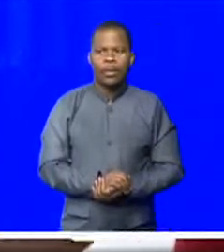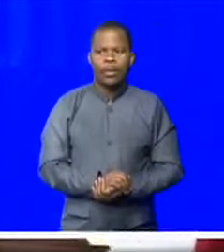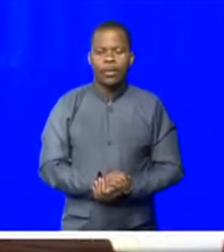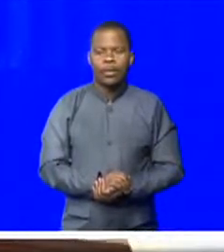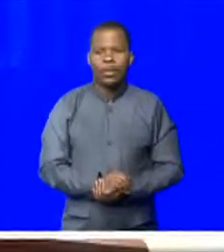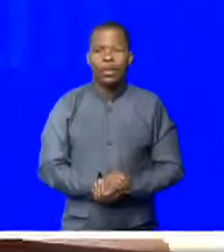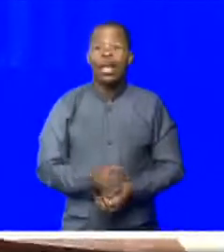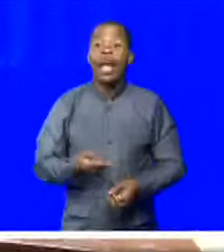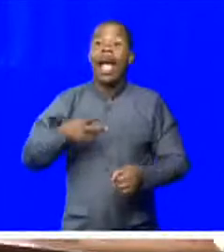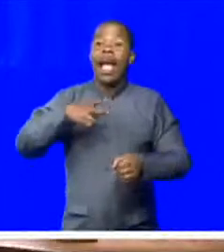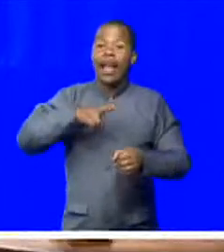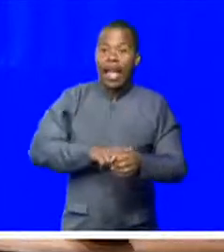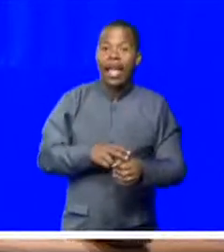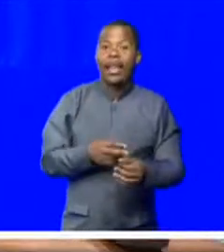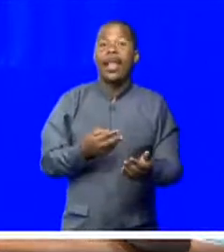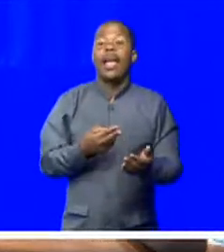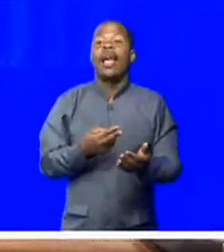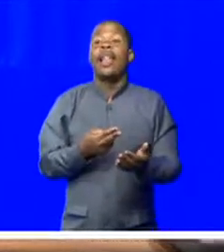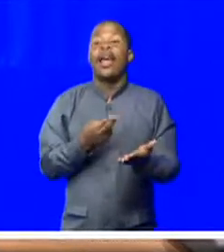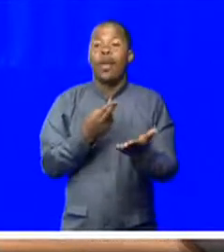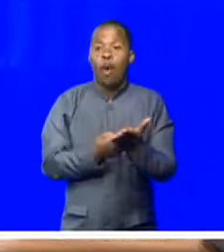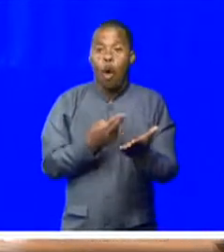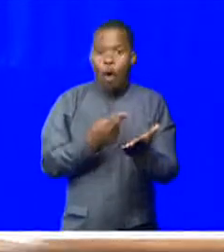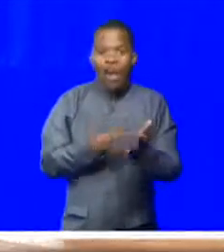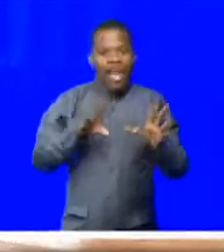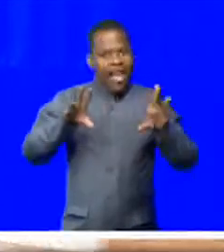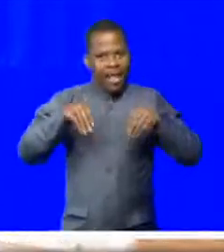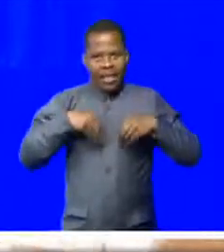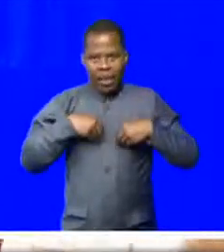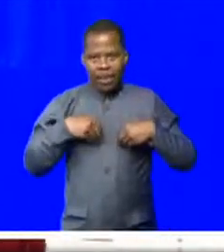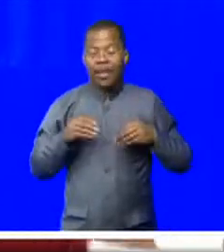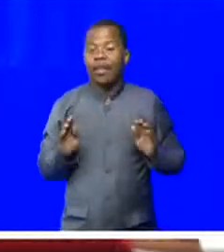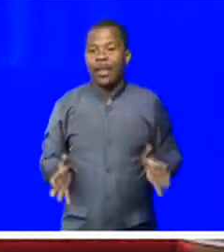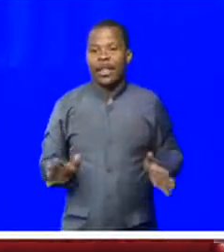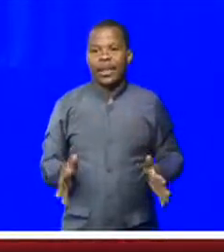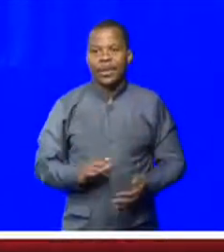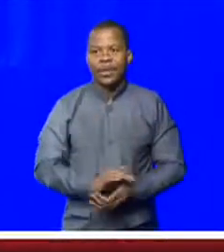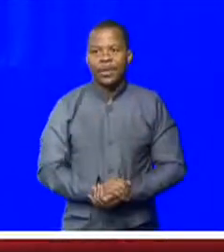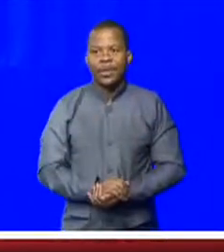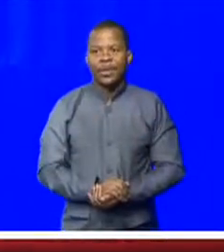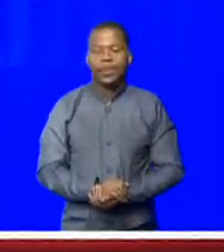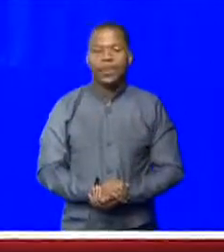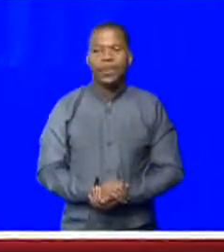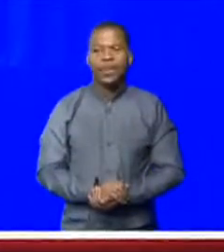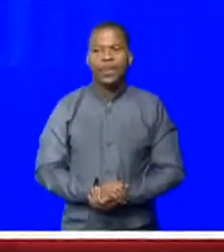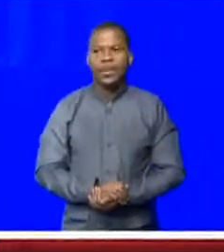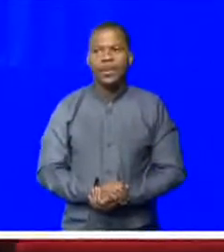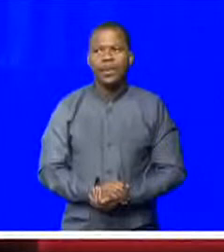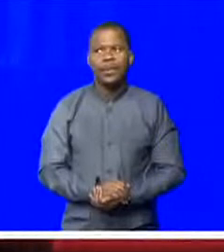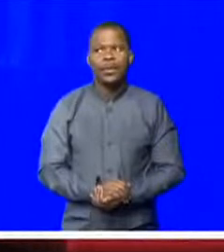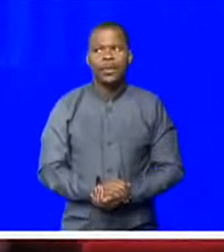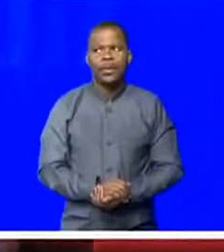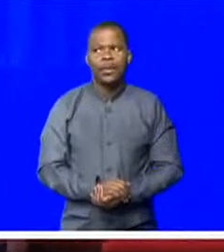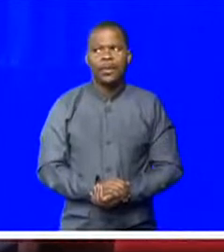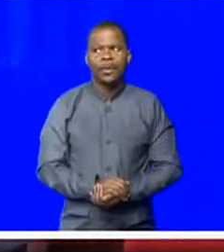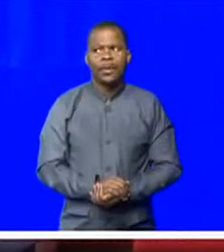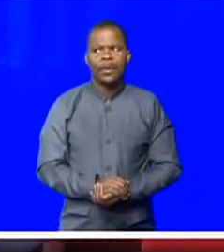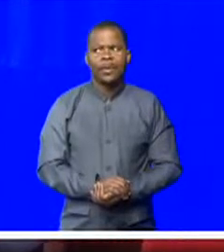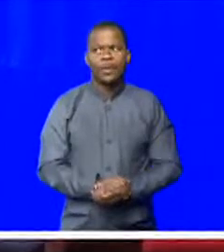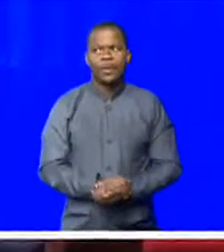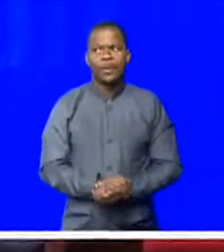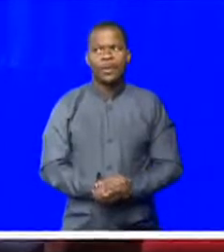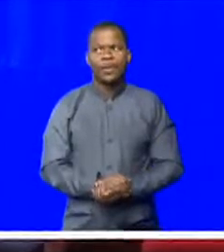House of Senate then adopted the Portfolio Committee's report. Reporting for Eswatini TV News, I am Samkel Suekoza-Worth